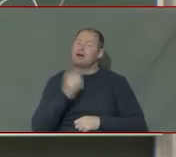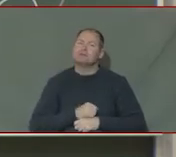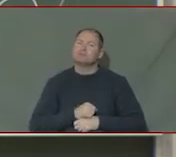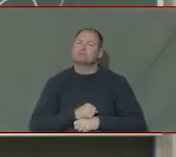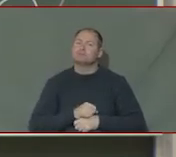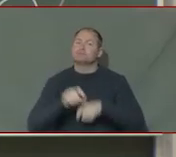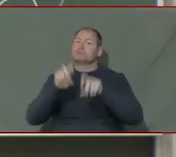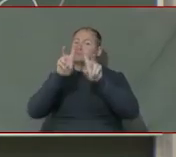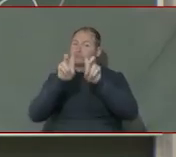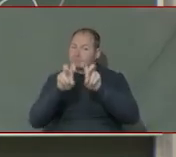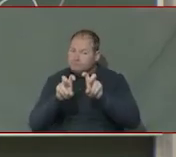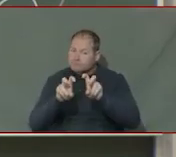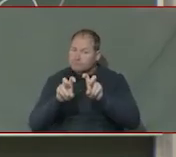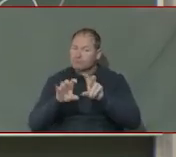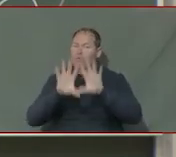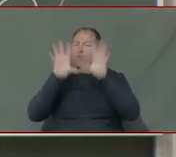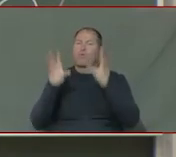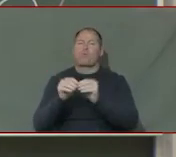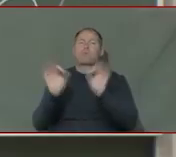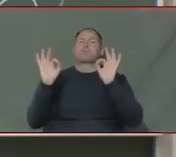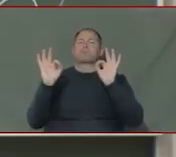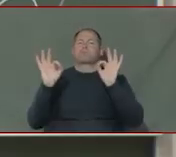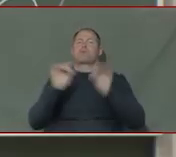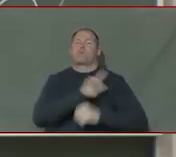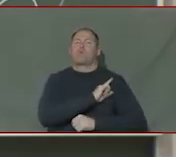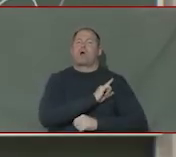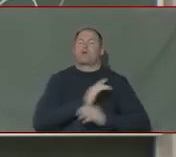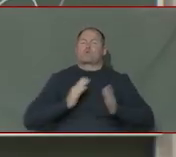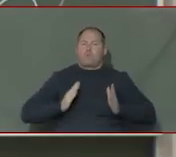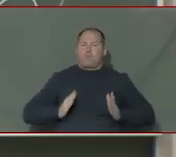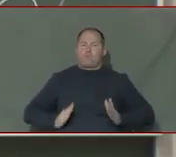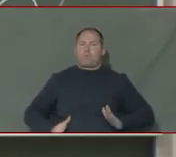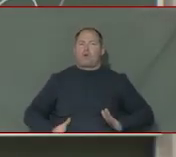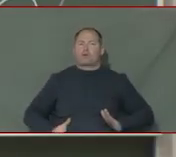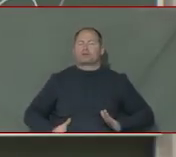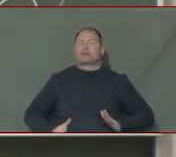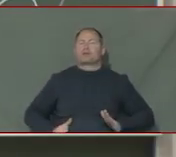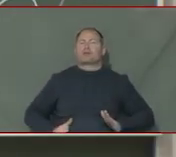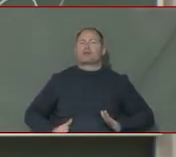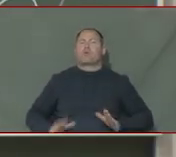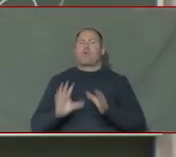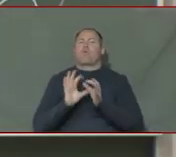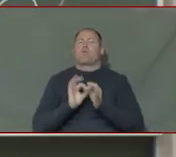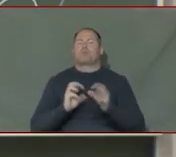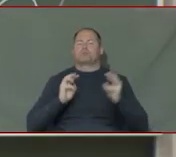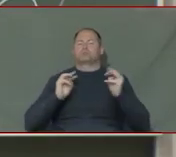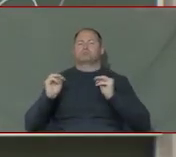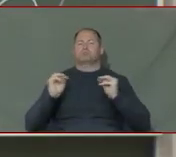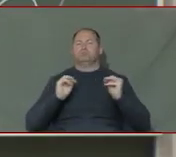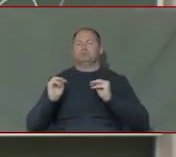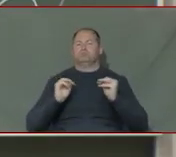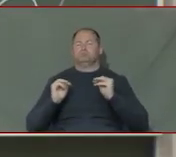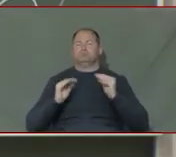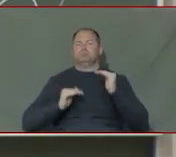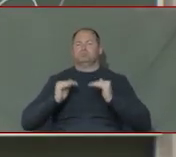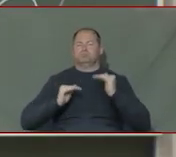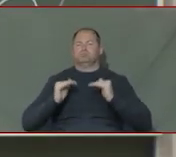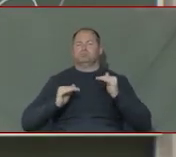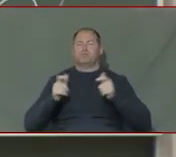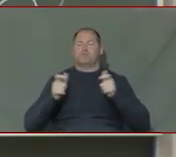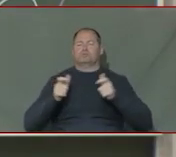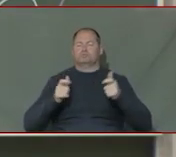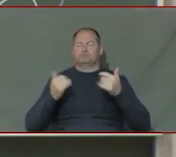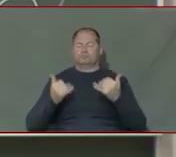healthy, because your body is busy with homeostatic control. So what happens if, people, I'm going to write